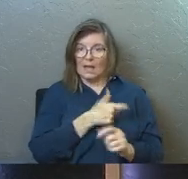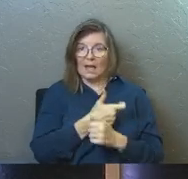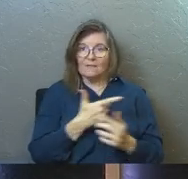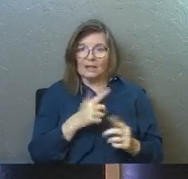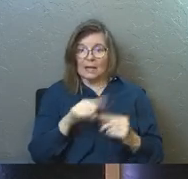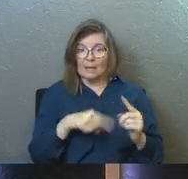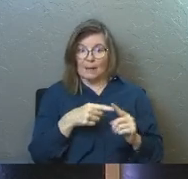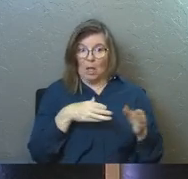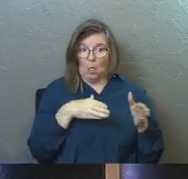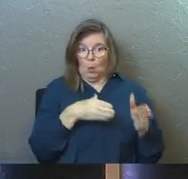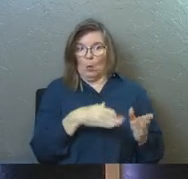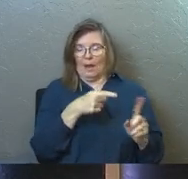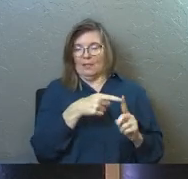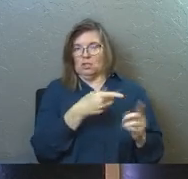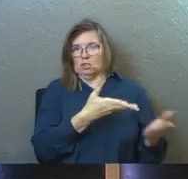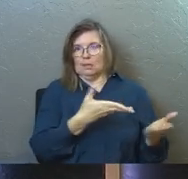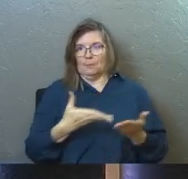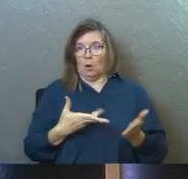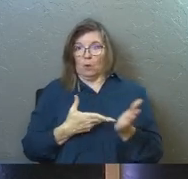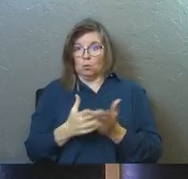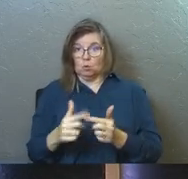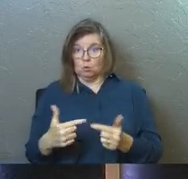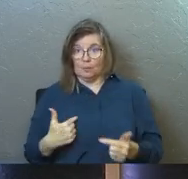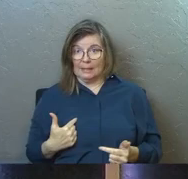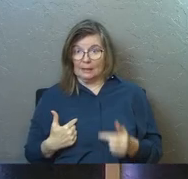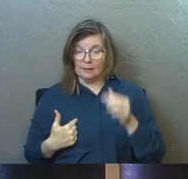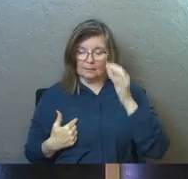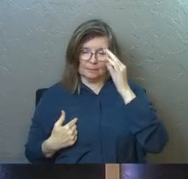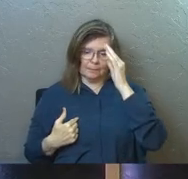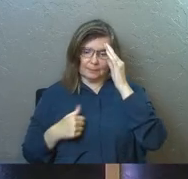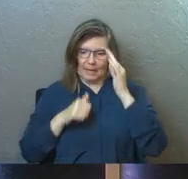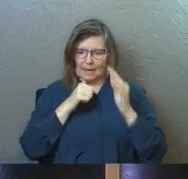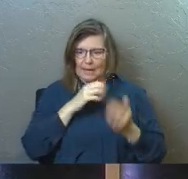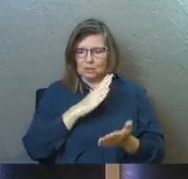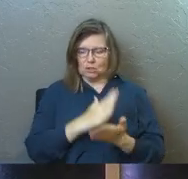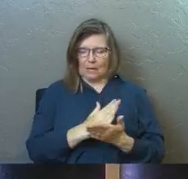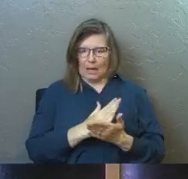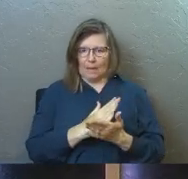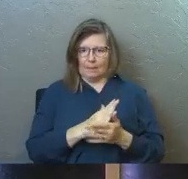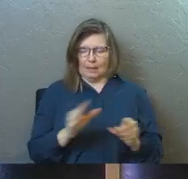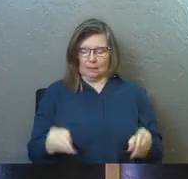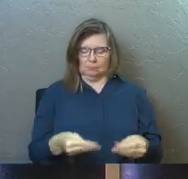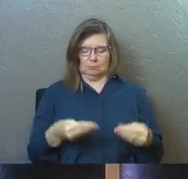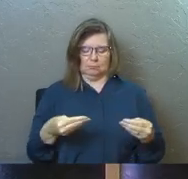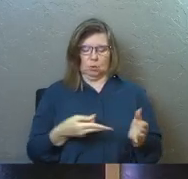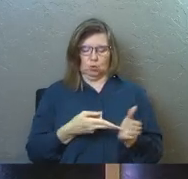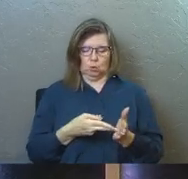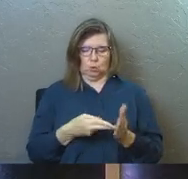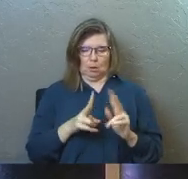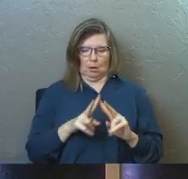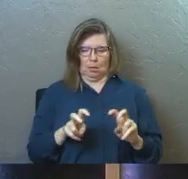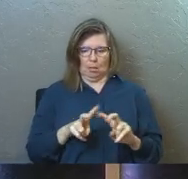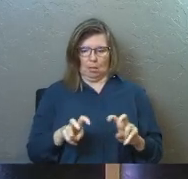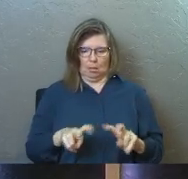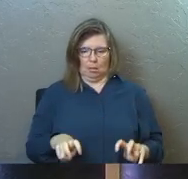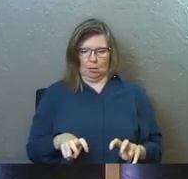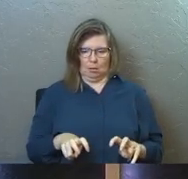criticizing everything about the way that she brought the truth to me and not just stopping and appreciating the truth that was brought to